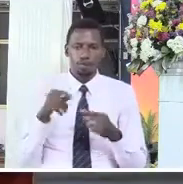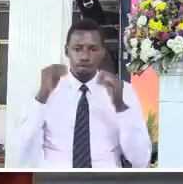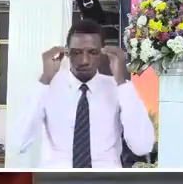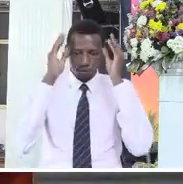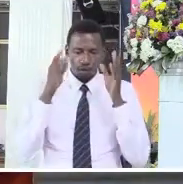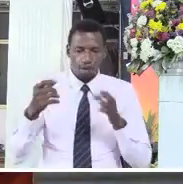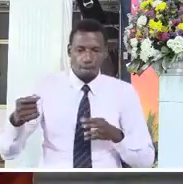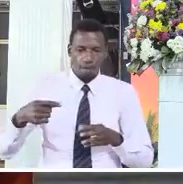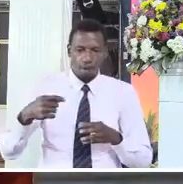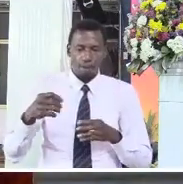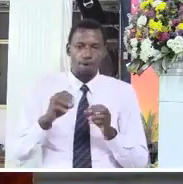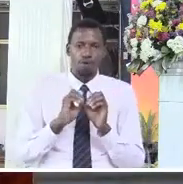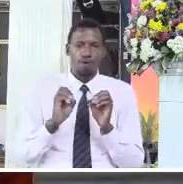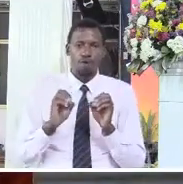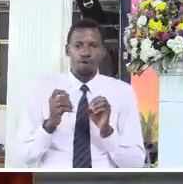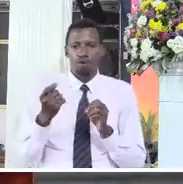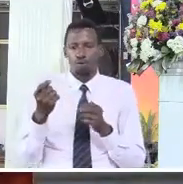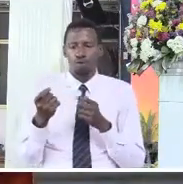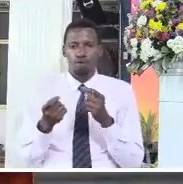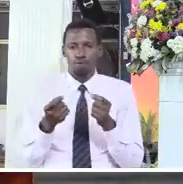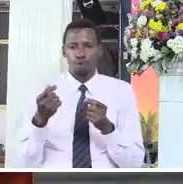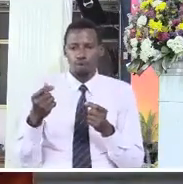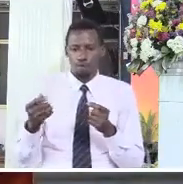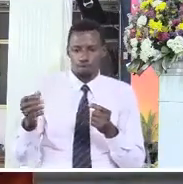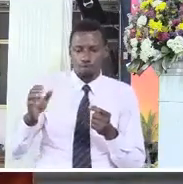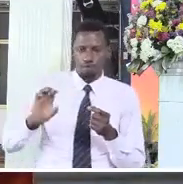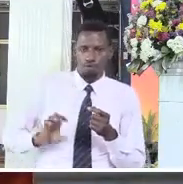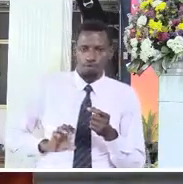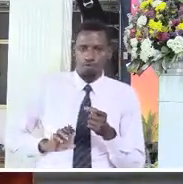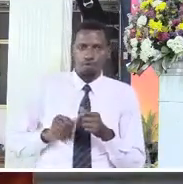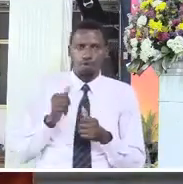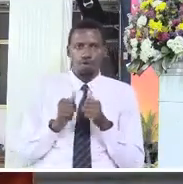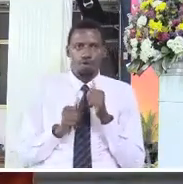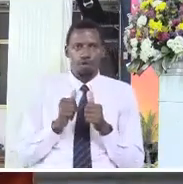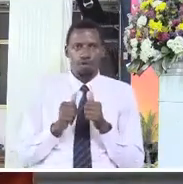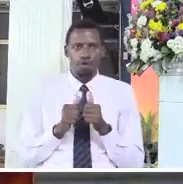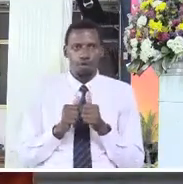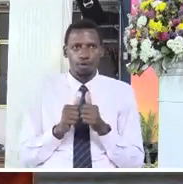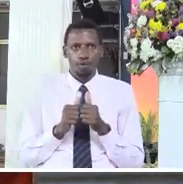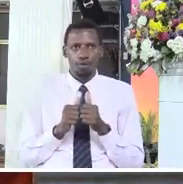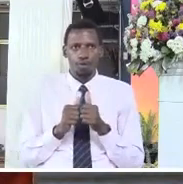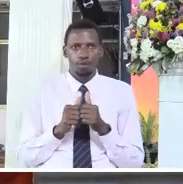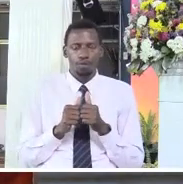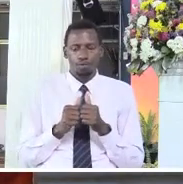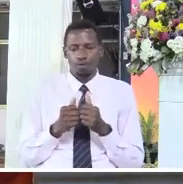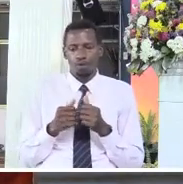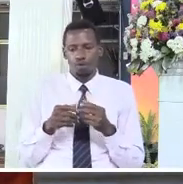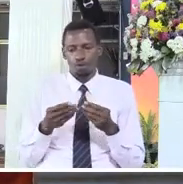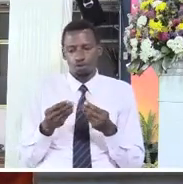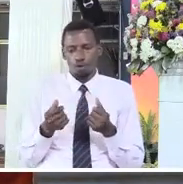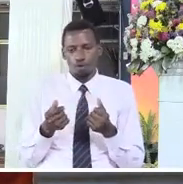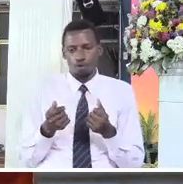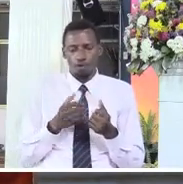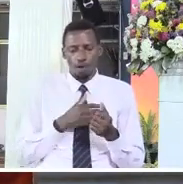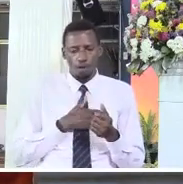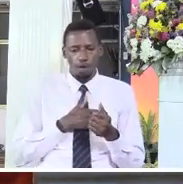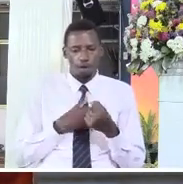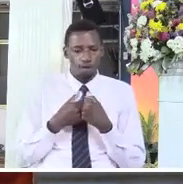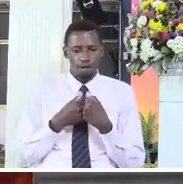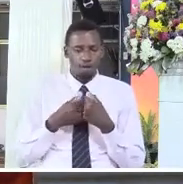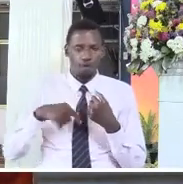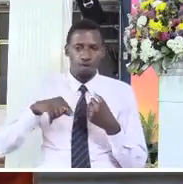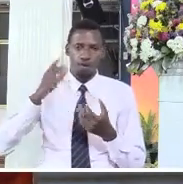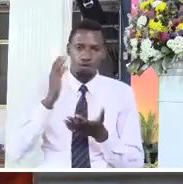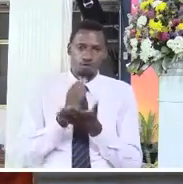earn, except for the little pocket money, which is meant for, you know, to cater for our needs. So we really need